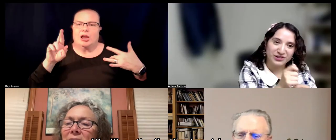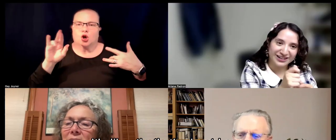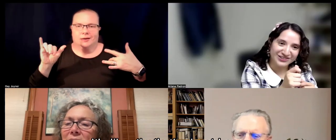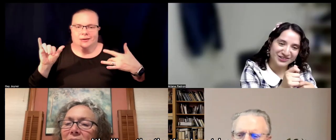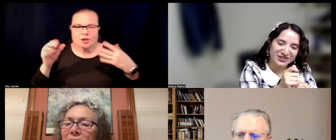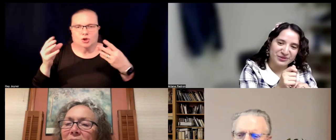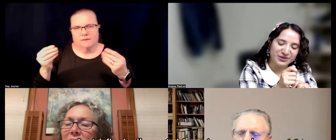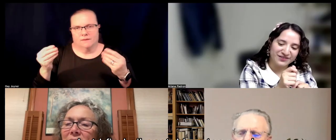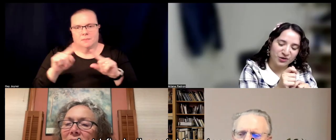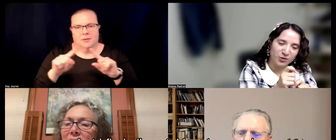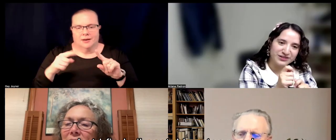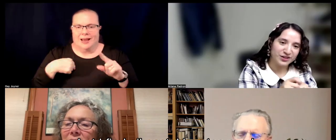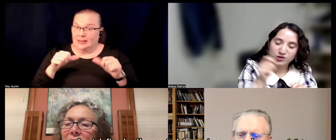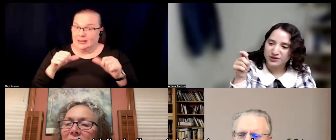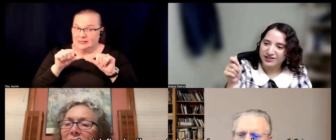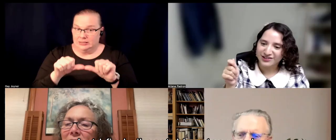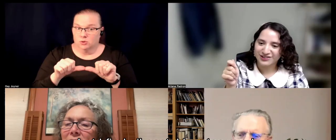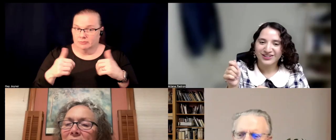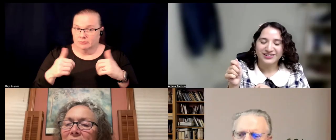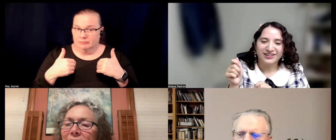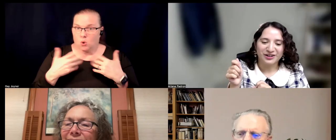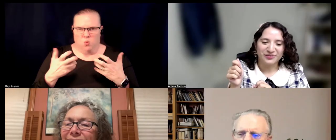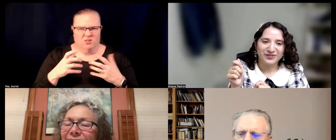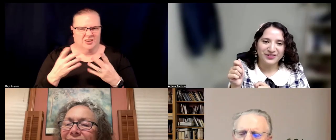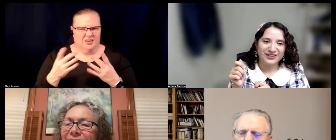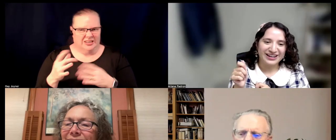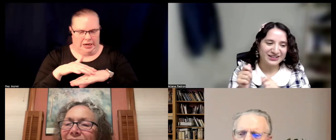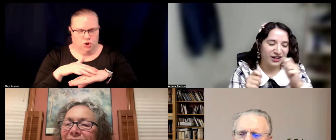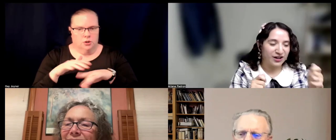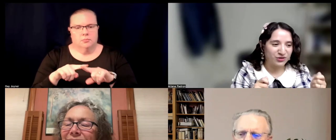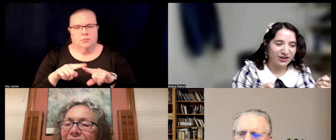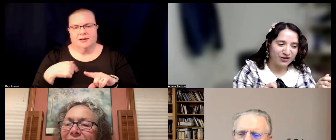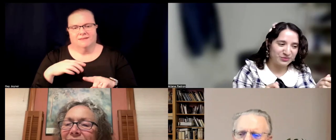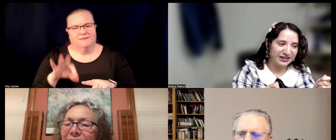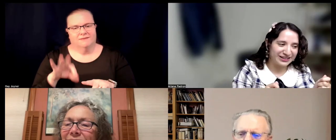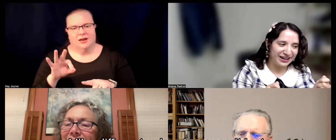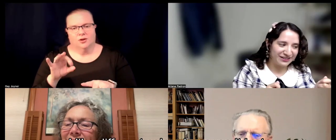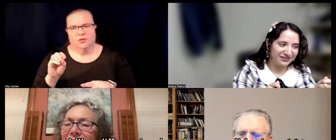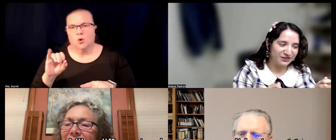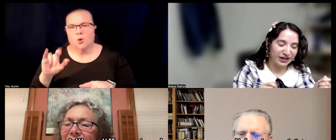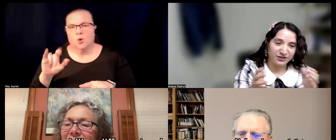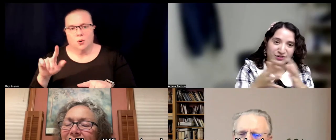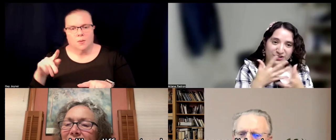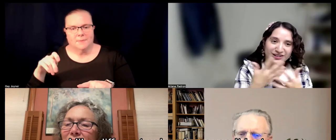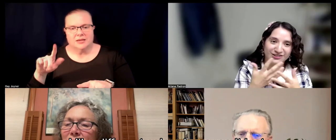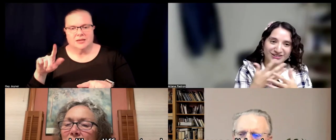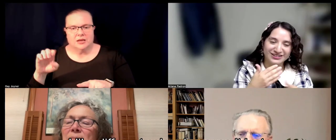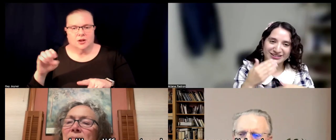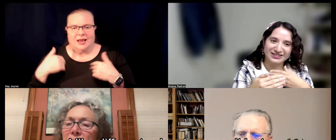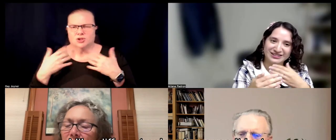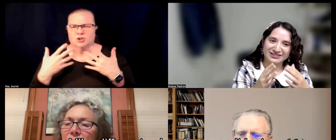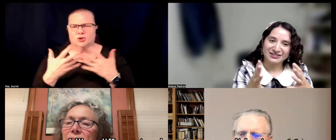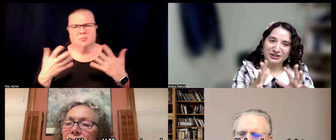I still want texture. But I find oil pastel has too much texture, mm. and it's really hard to blend. I like different colors